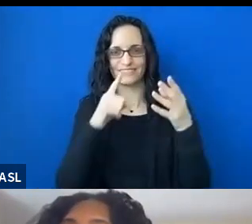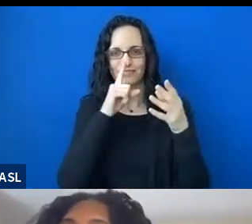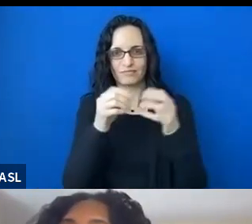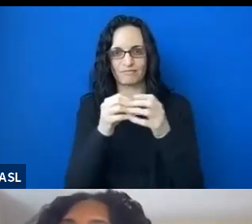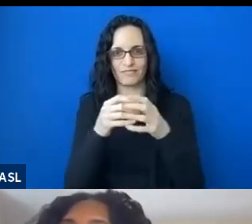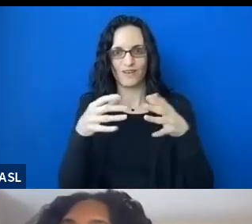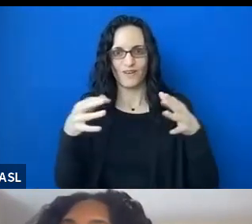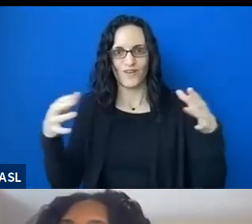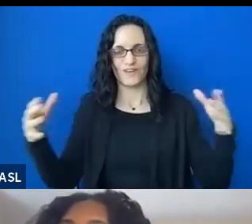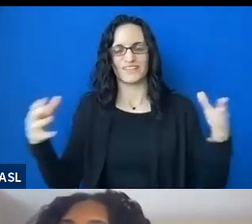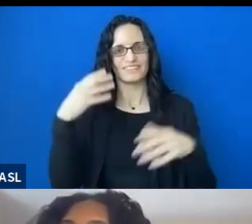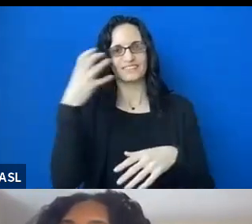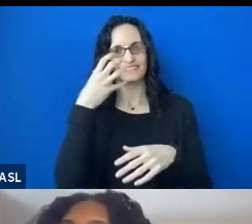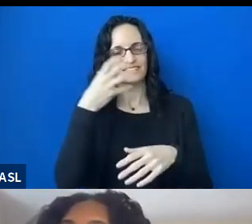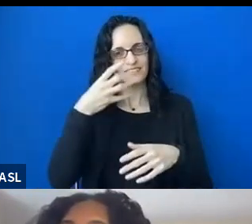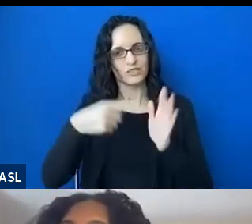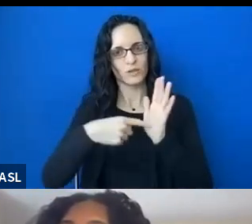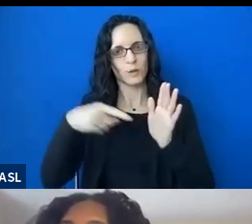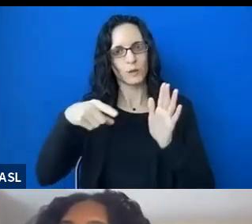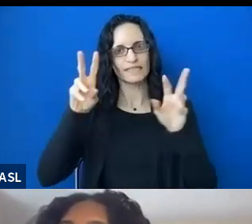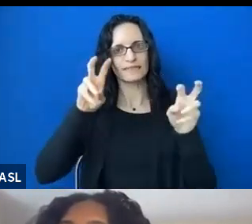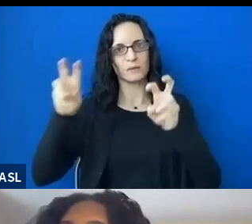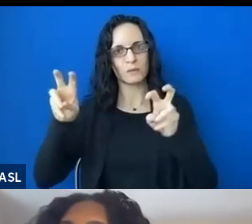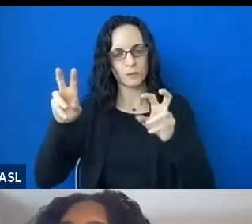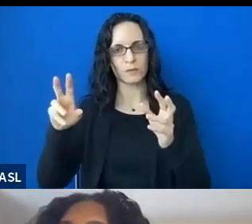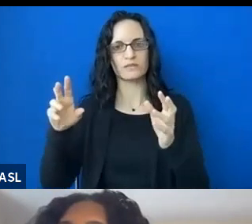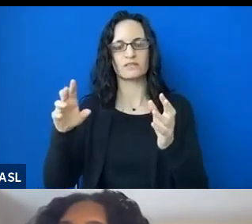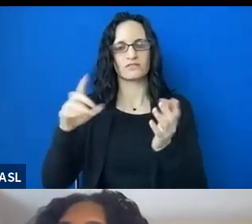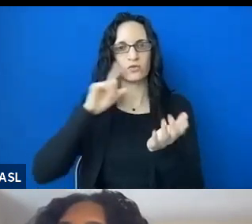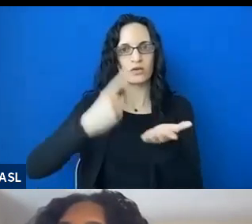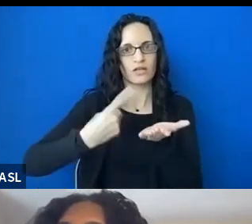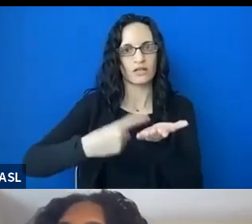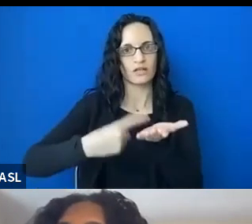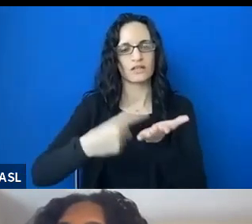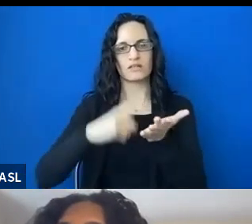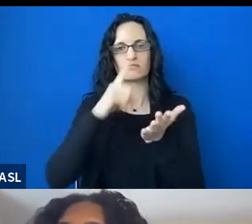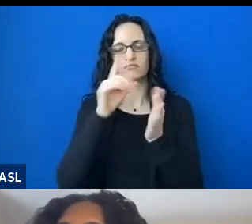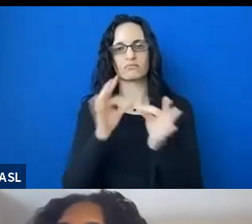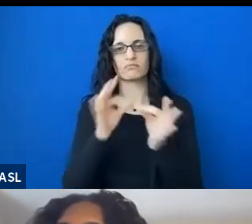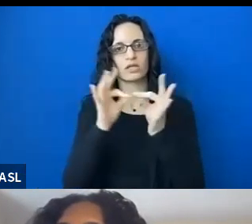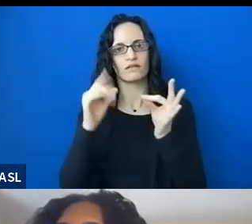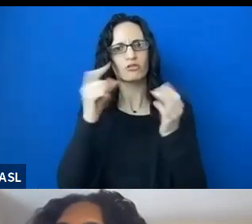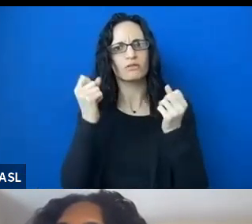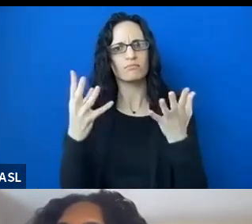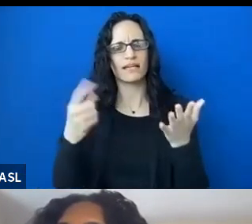how important this issue is to so many of us across the